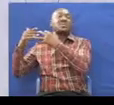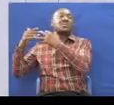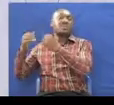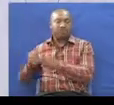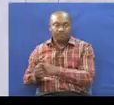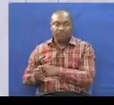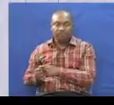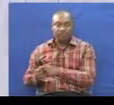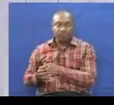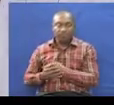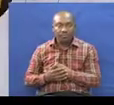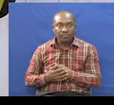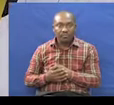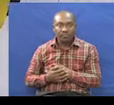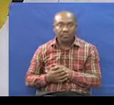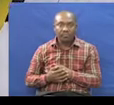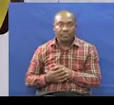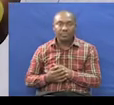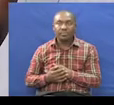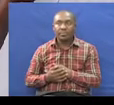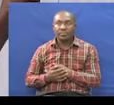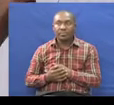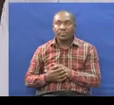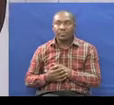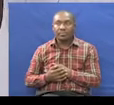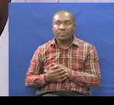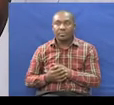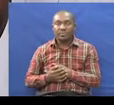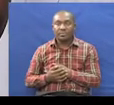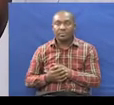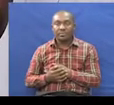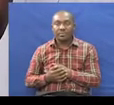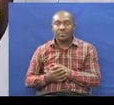plus hydrogen gas. Zinc chloride plus